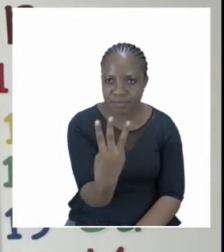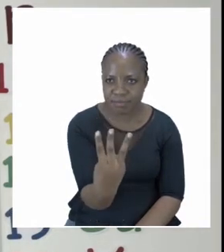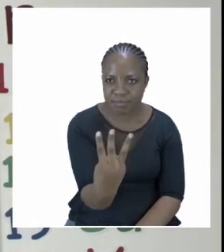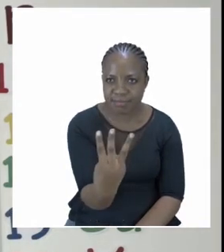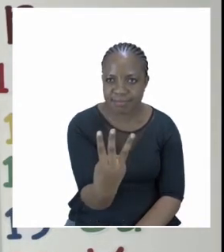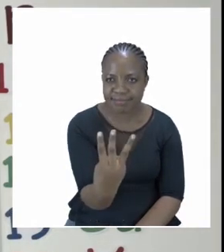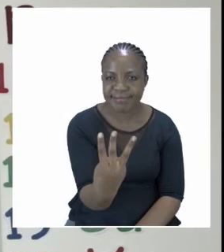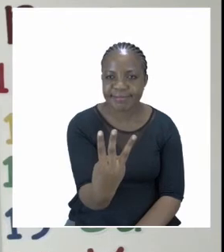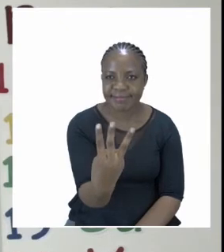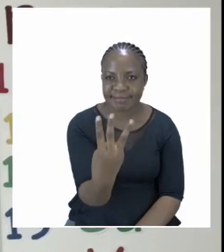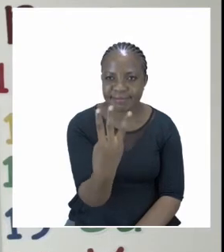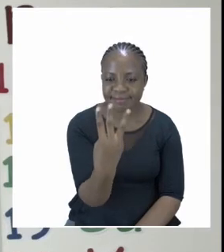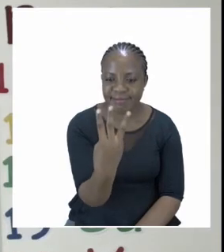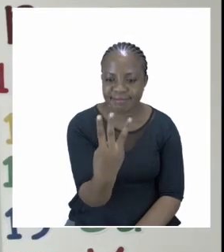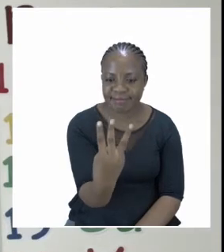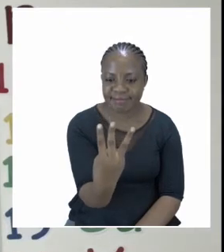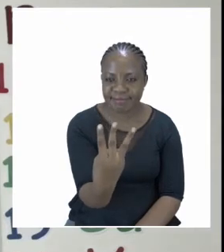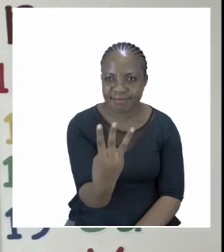three.